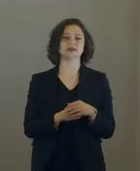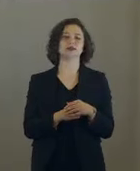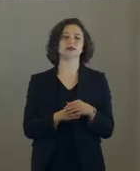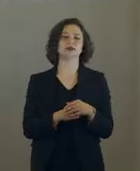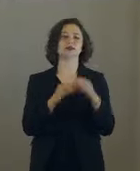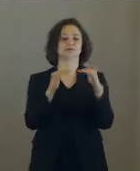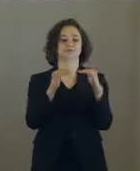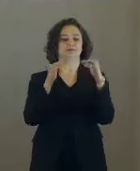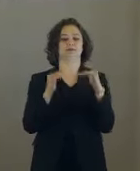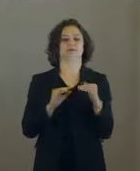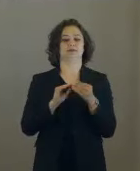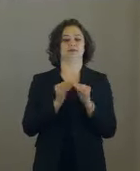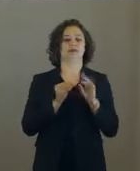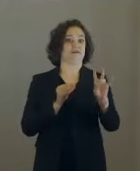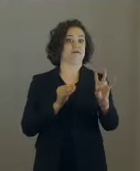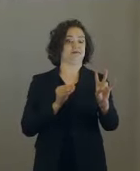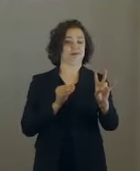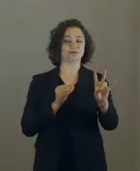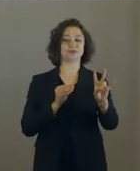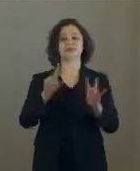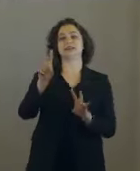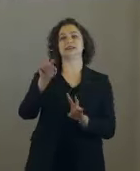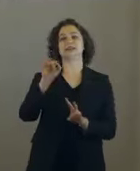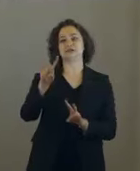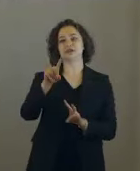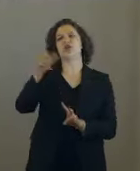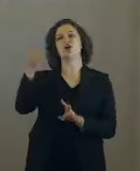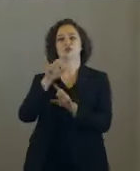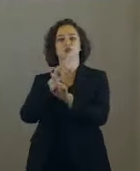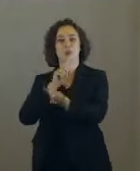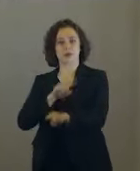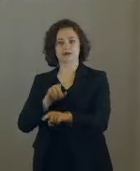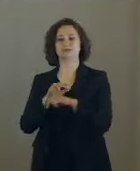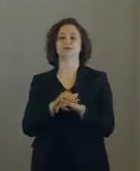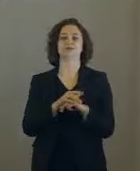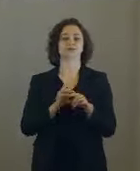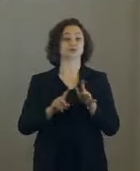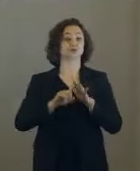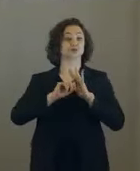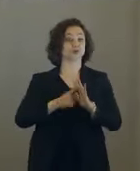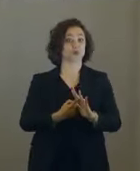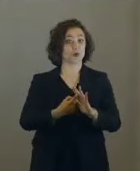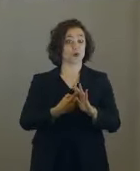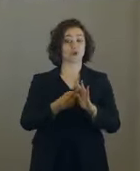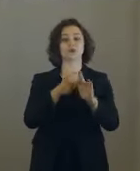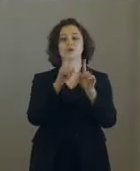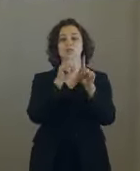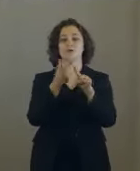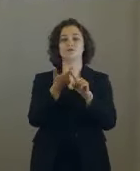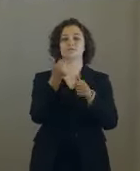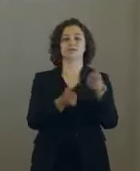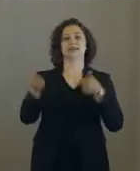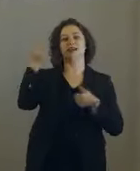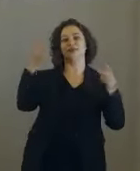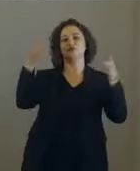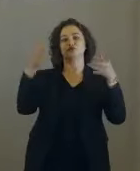item 7 on our agenda, which is division and other reports. We will start with a report from our Executive